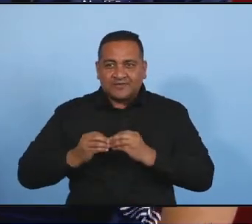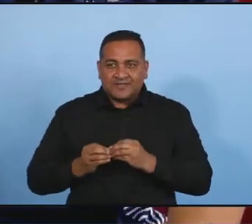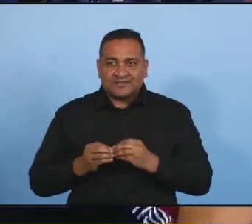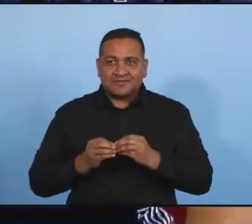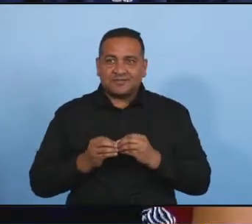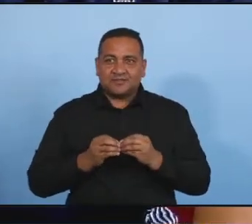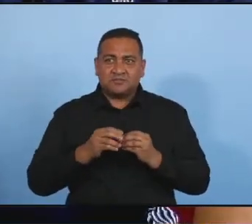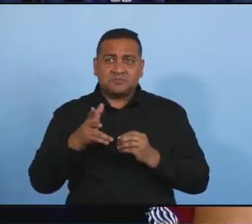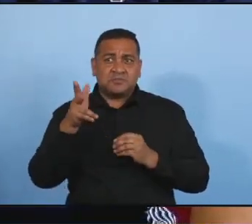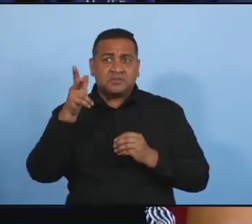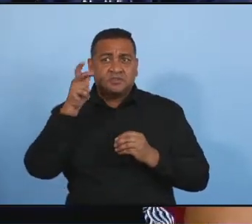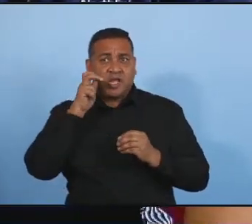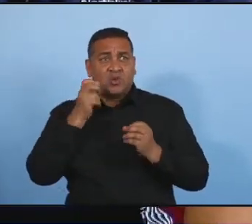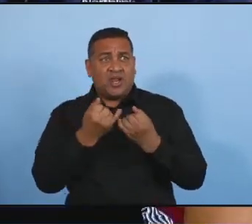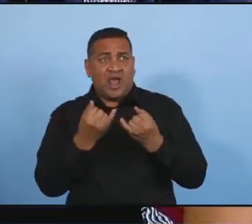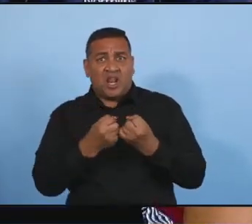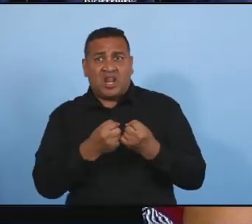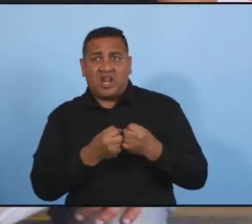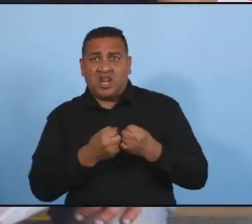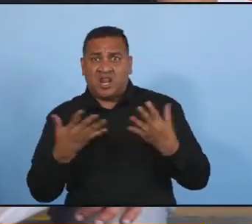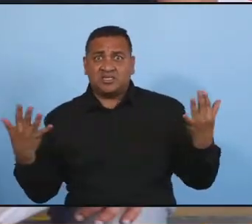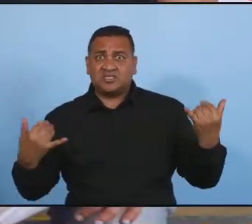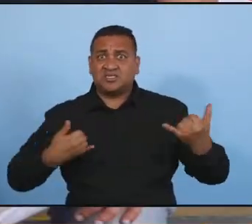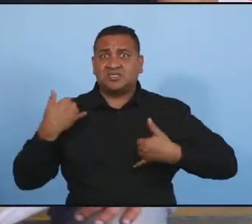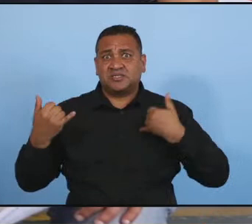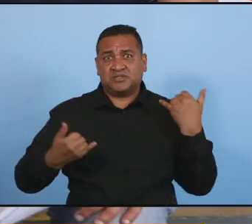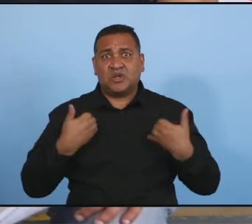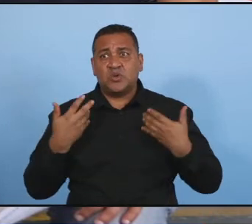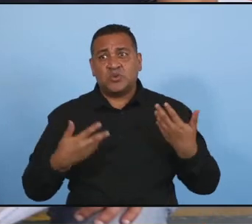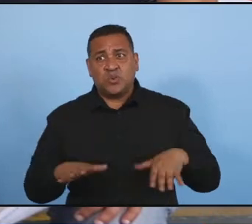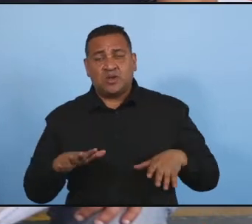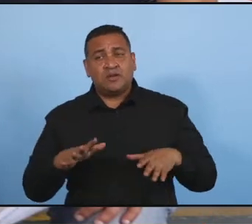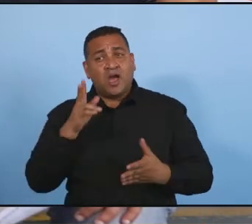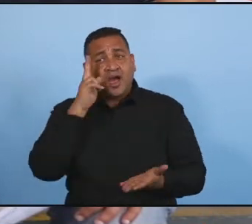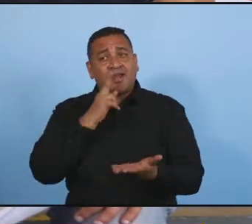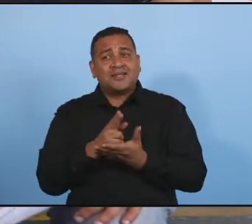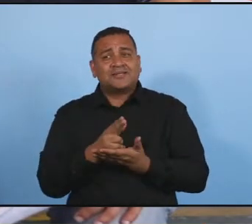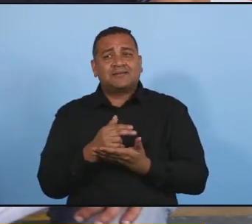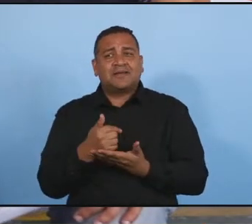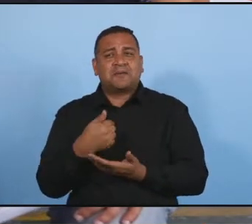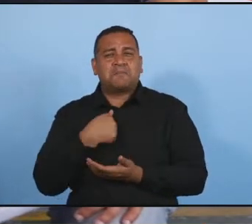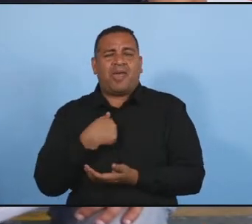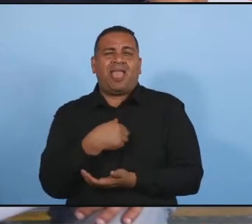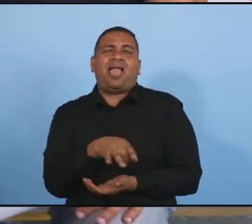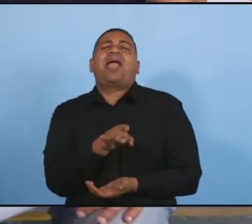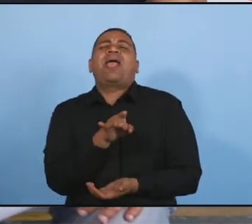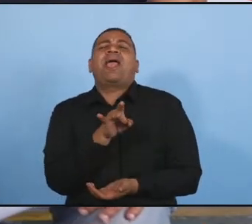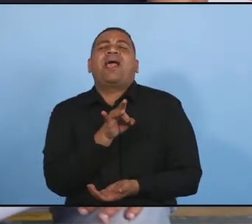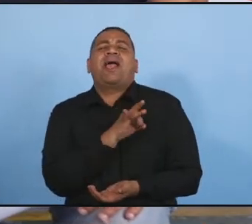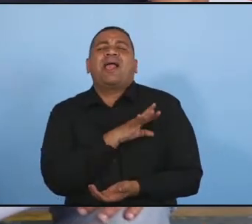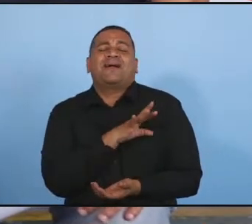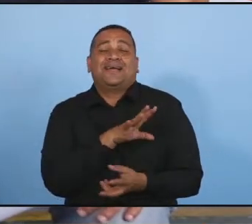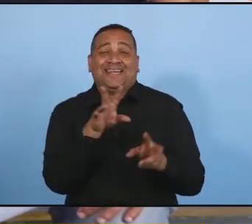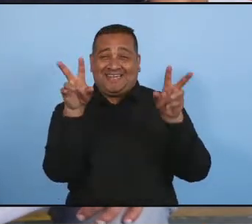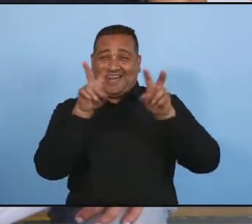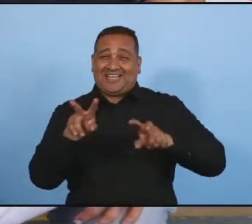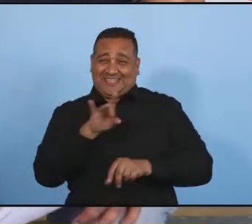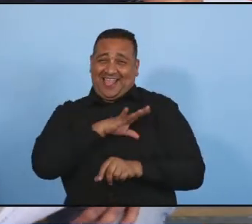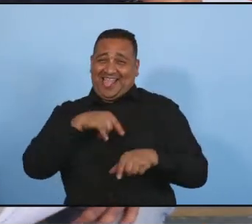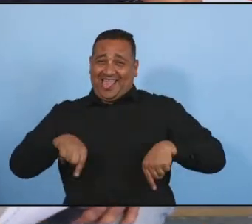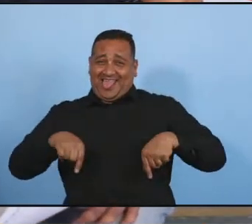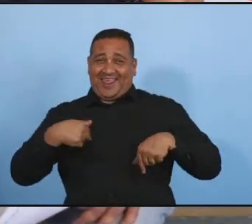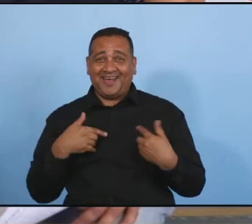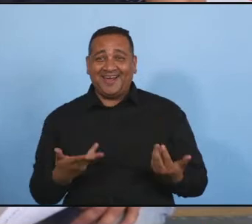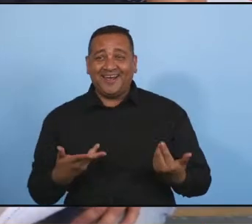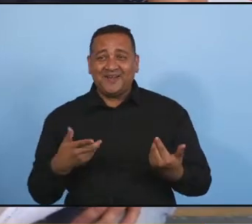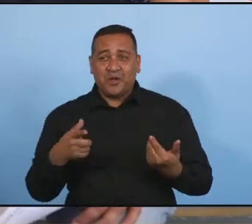It really does. I'll be honest, Duga, I'm very scared of electronics, especially electricity. I'm extremely static, so anything I touch, I